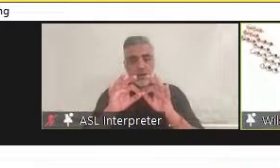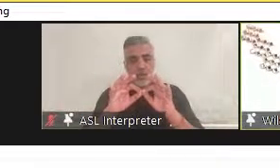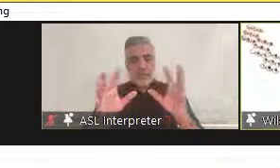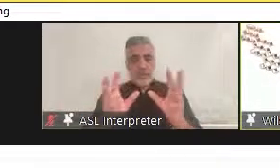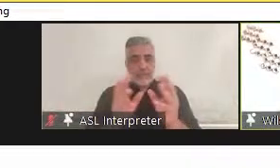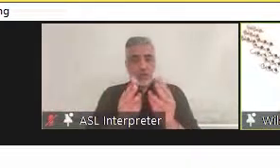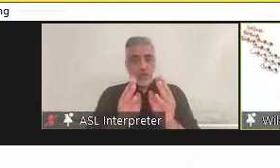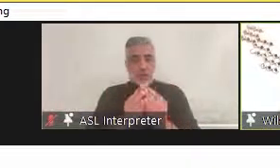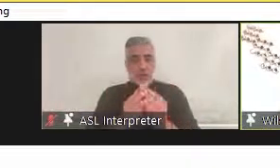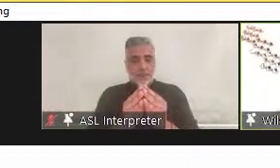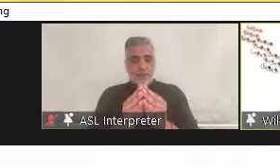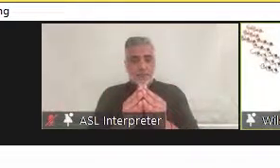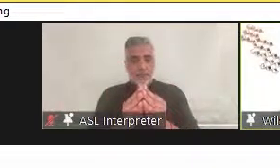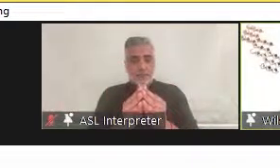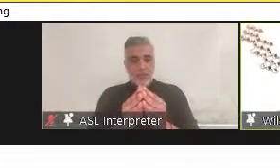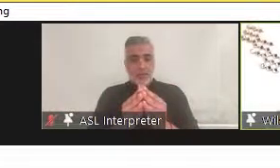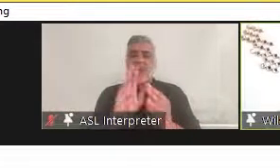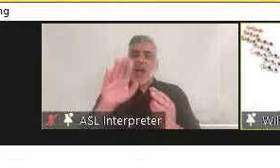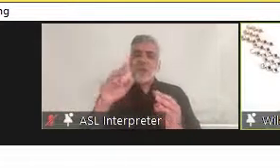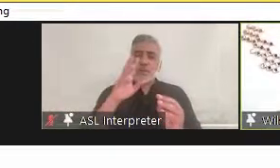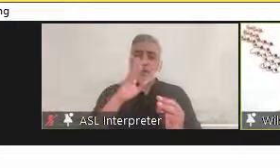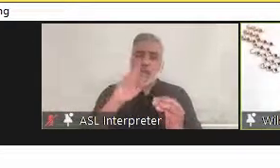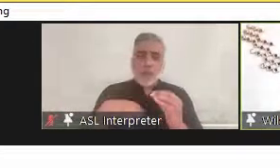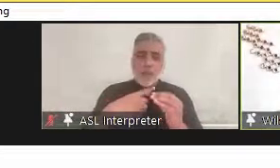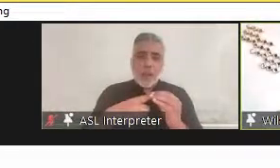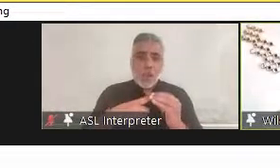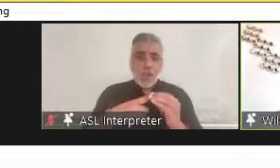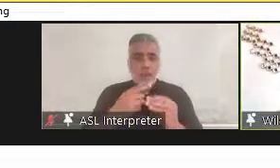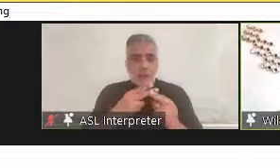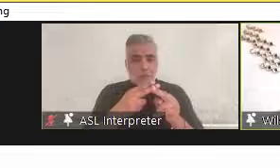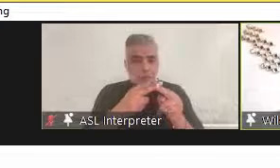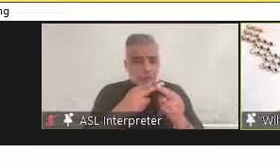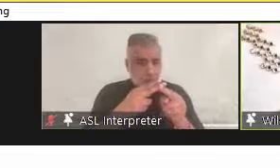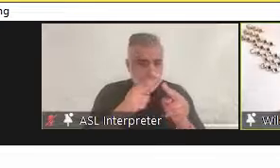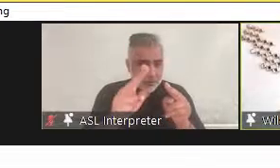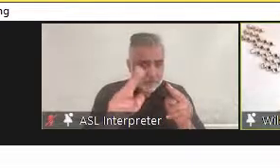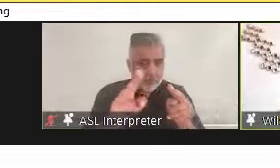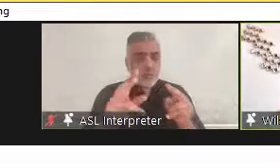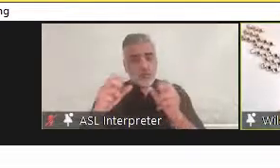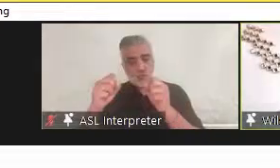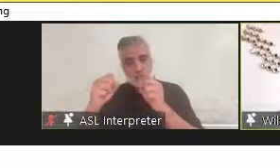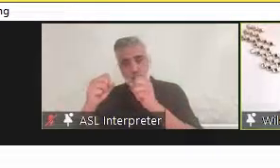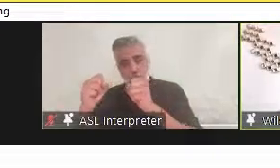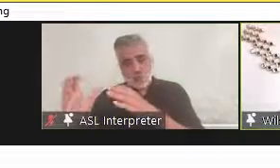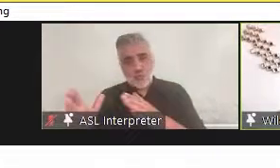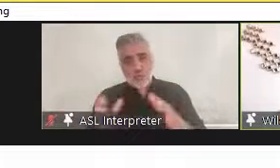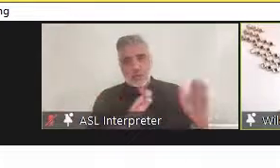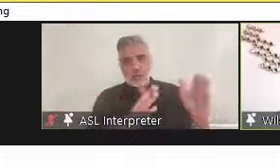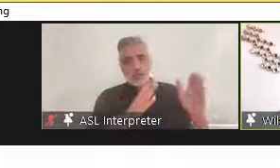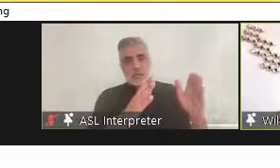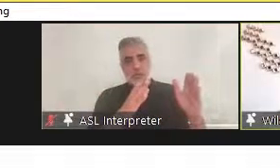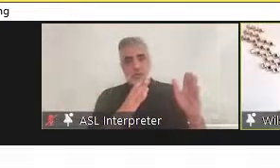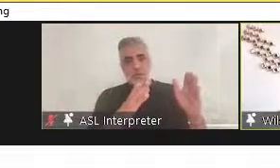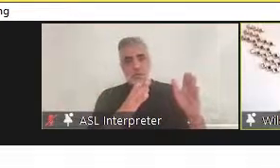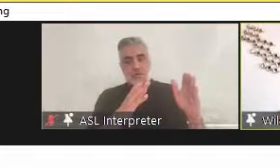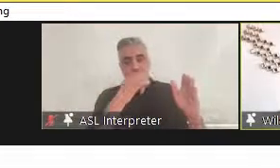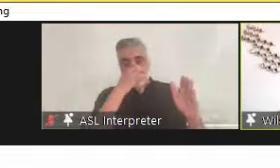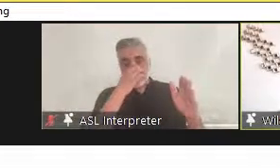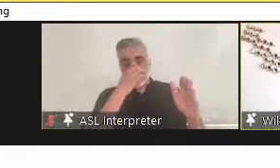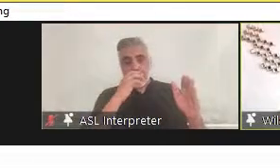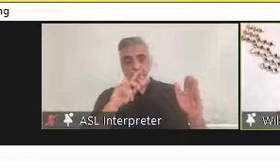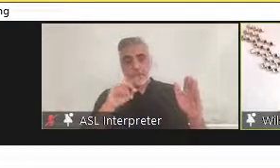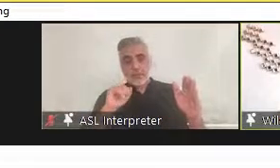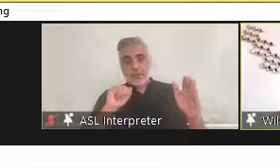session. I'm going to talk about very briefly what the strategy of digital